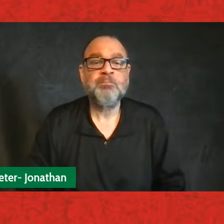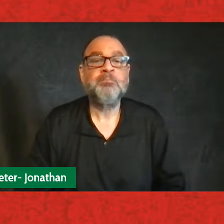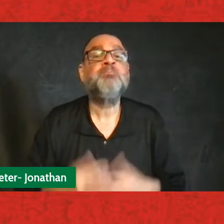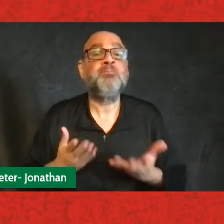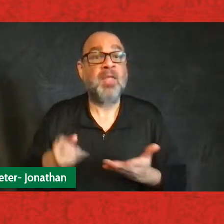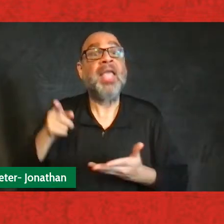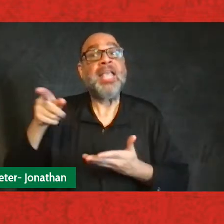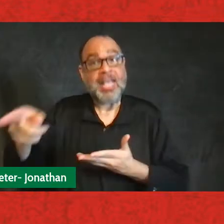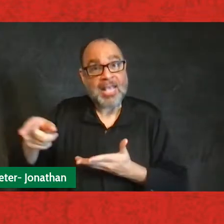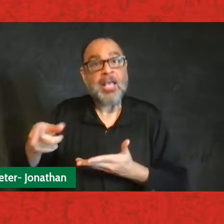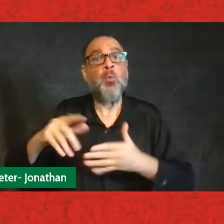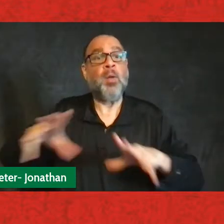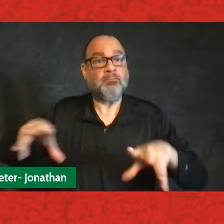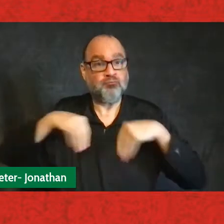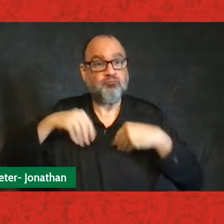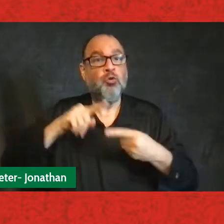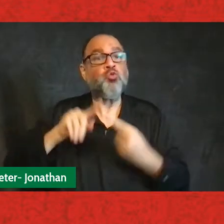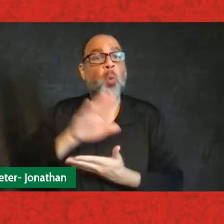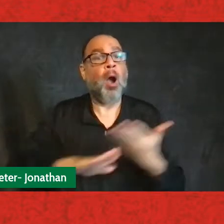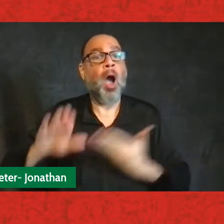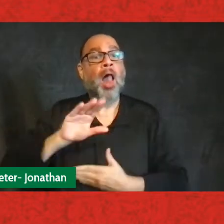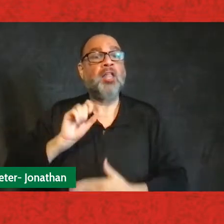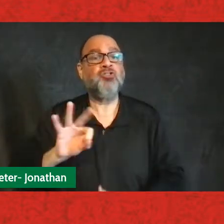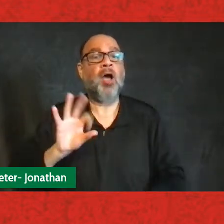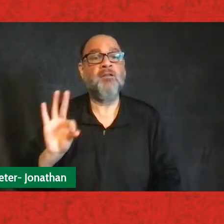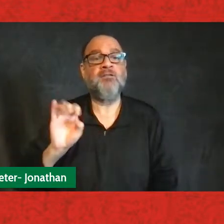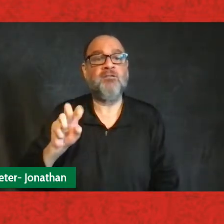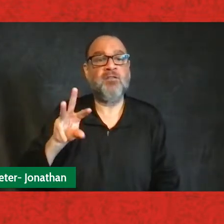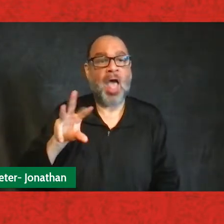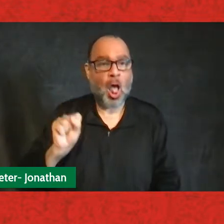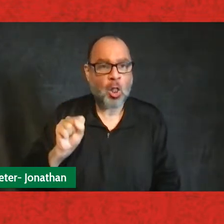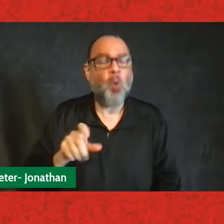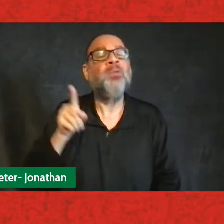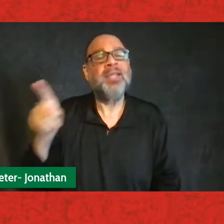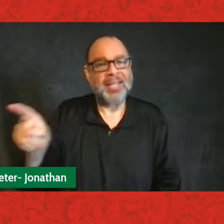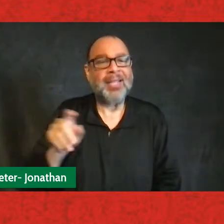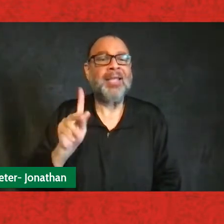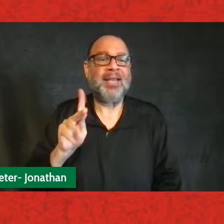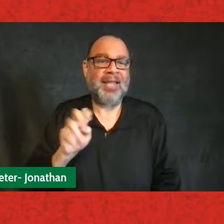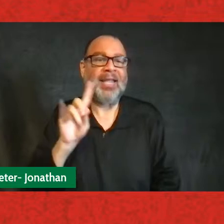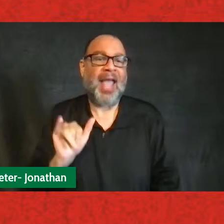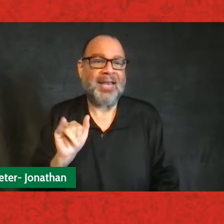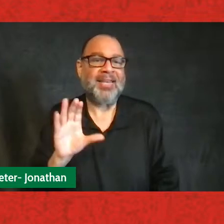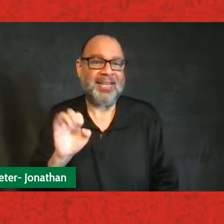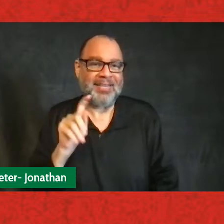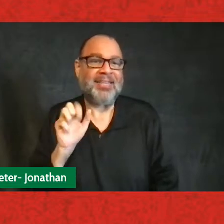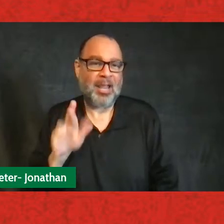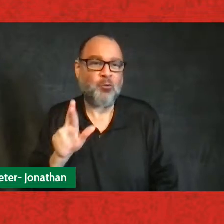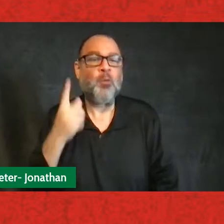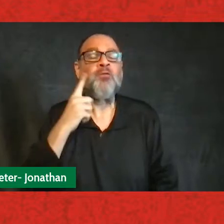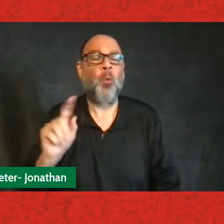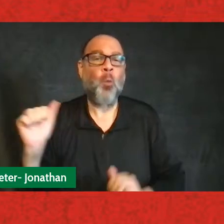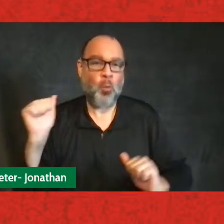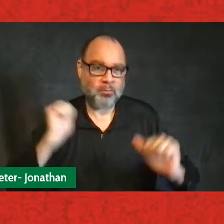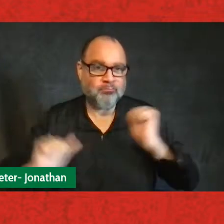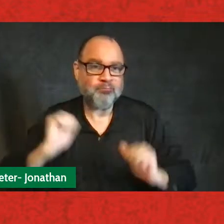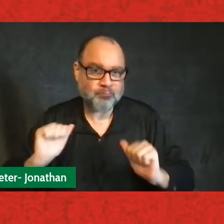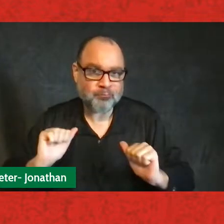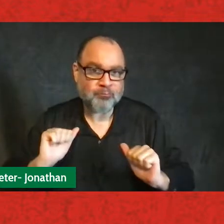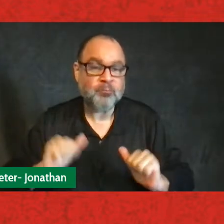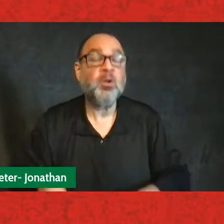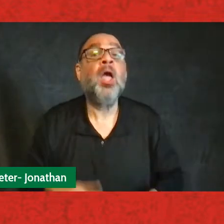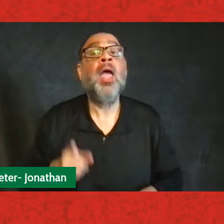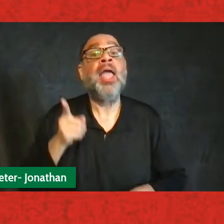of Fellows of the American Theater at the Kennedy Center for the Performing Arts. He is editor of On